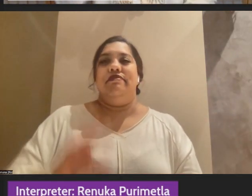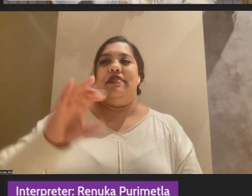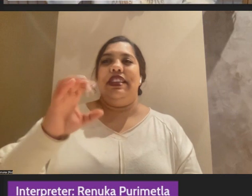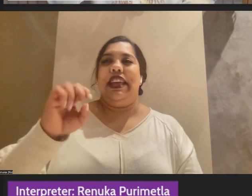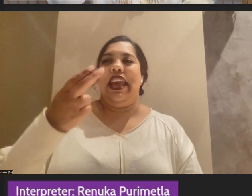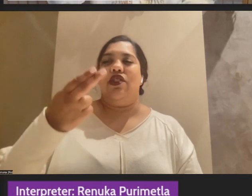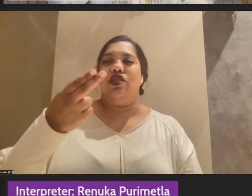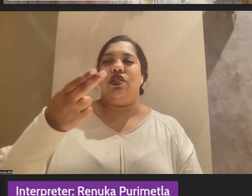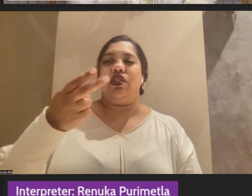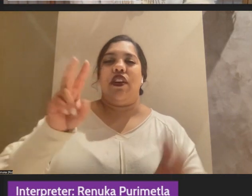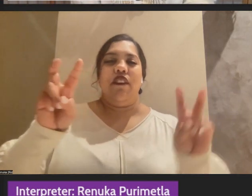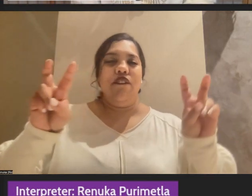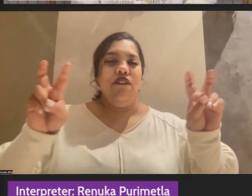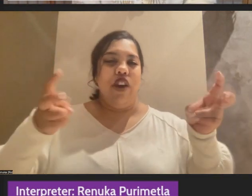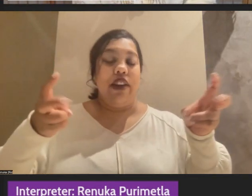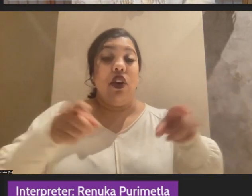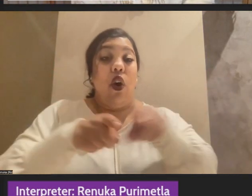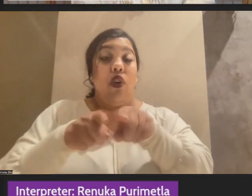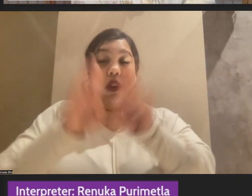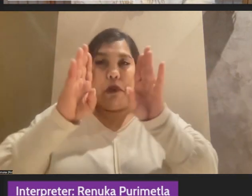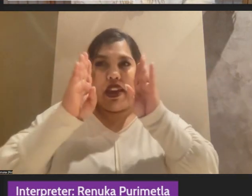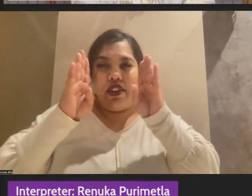that it's also, what did you enjoy?